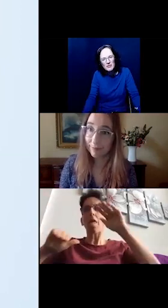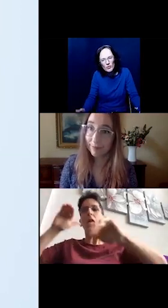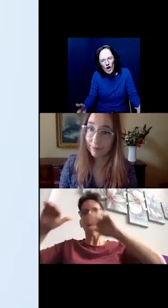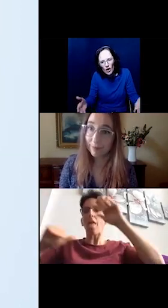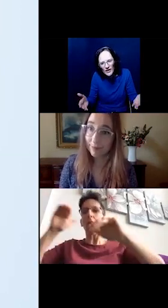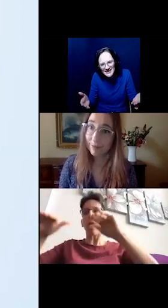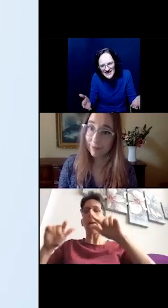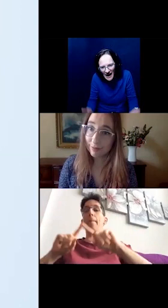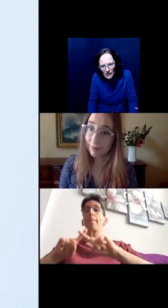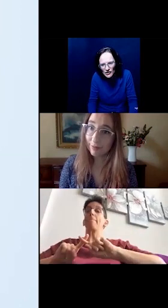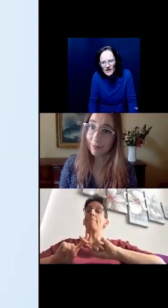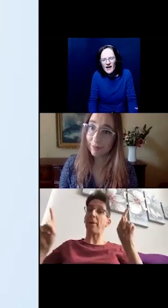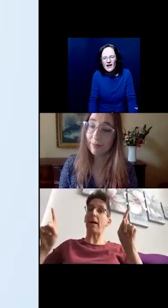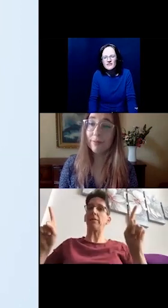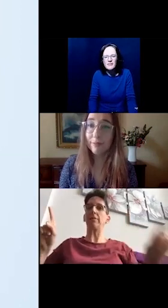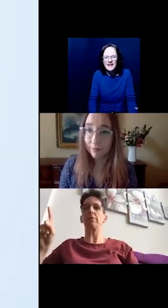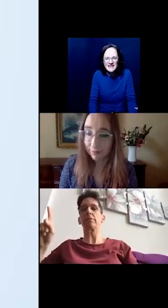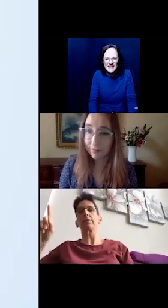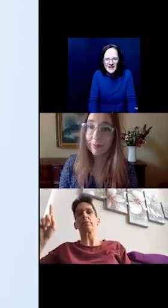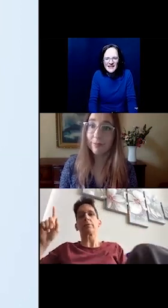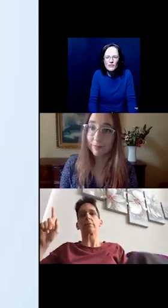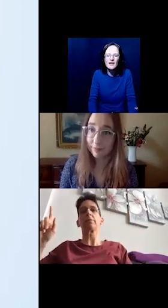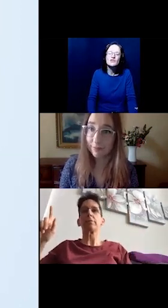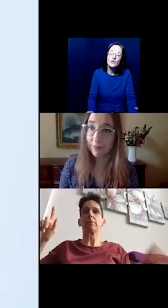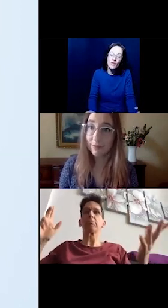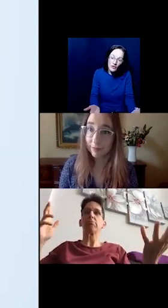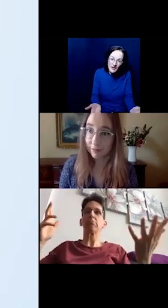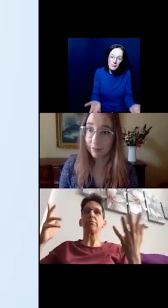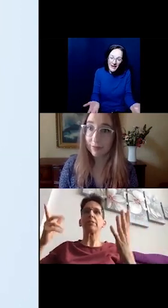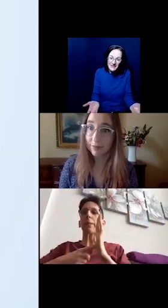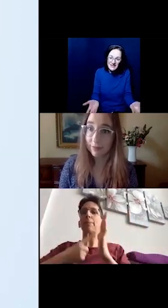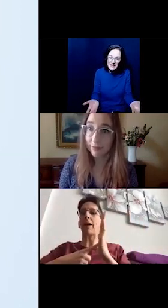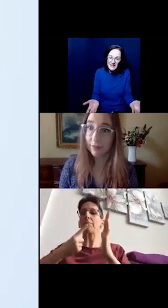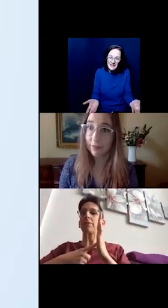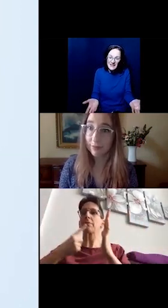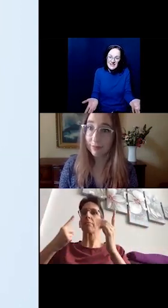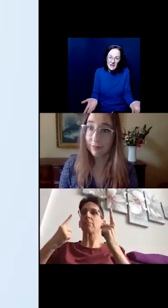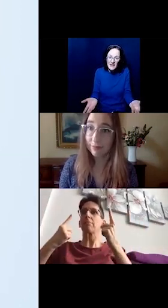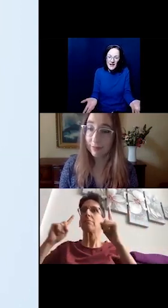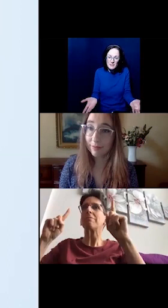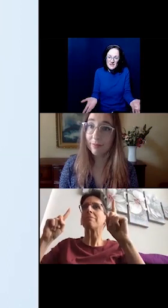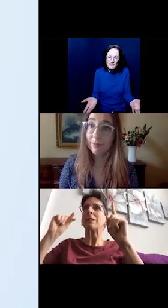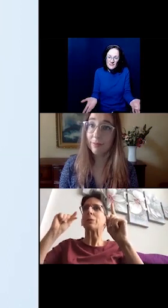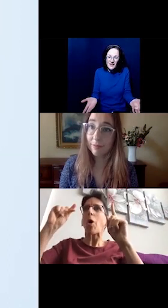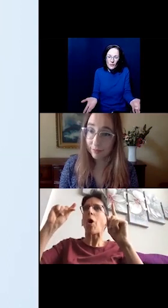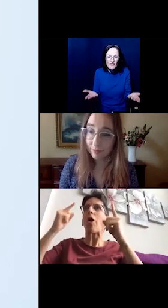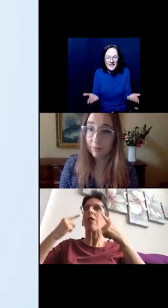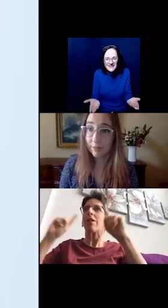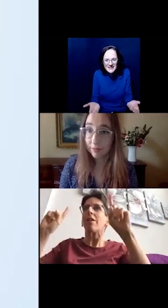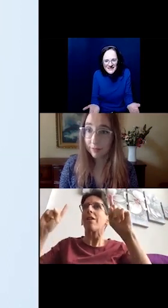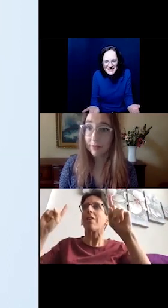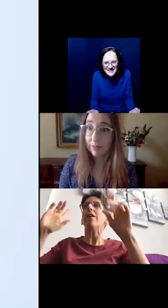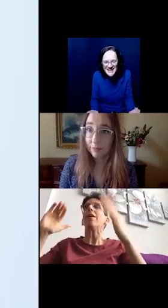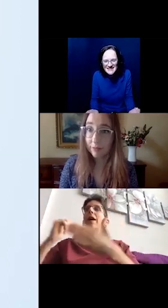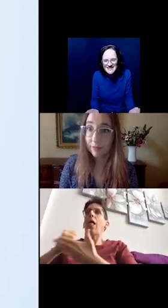maybe we're already tired of demanding it and now we have to do it all over again. But sometimes we find